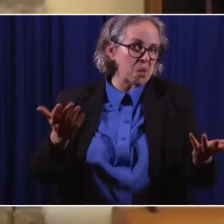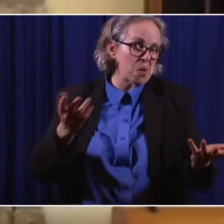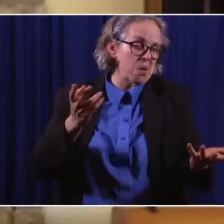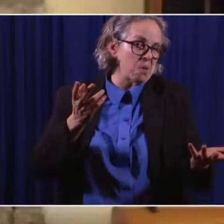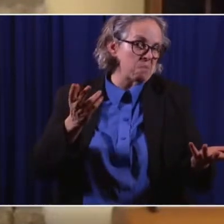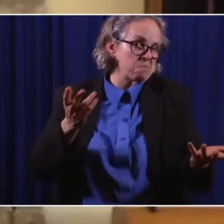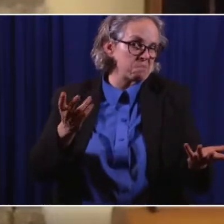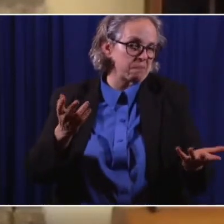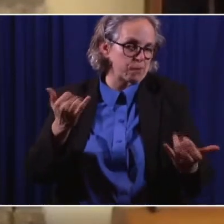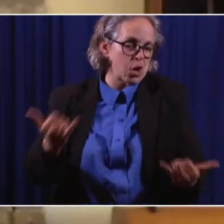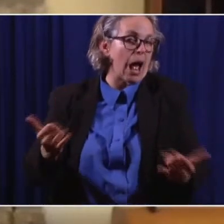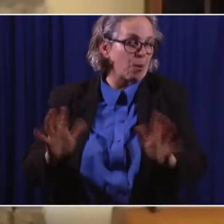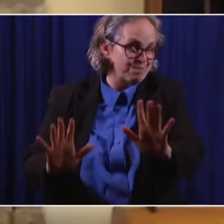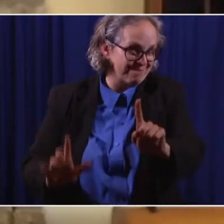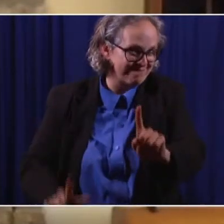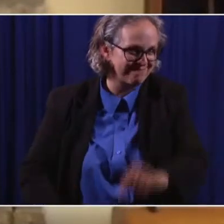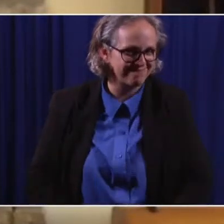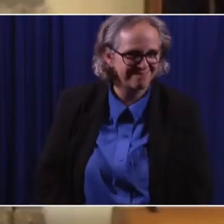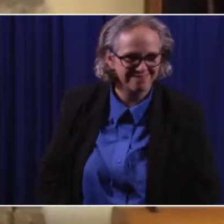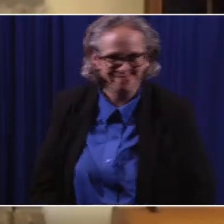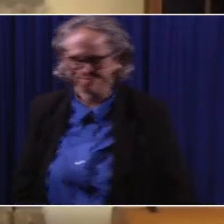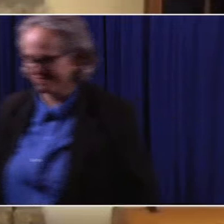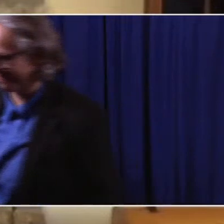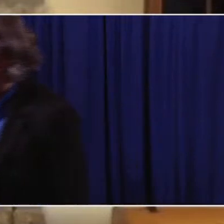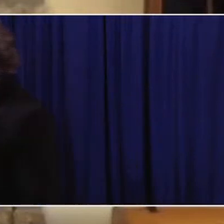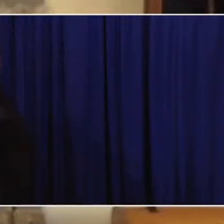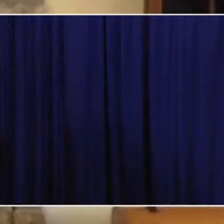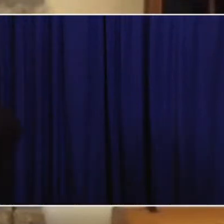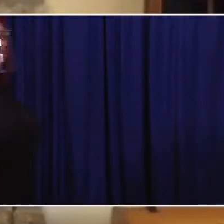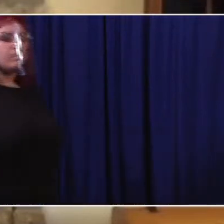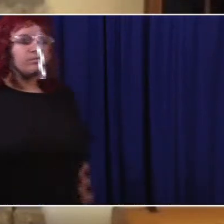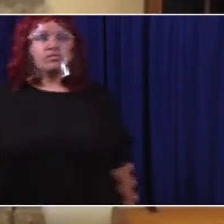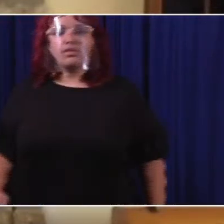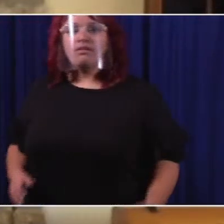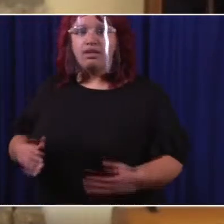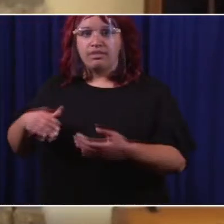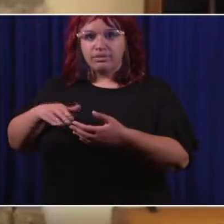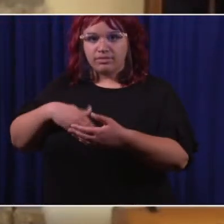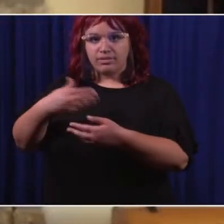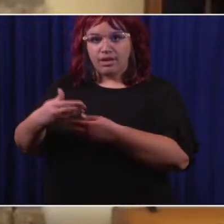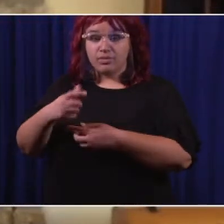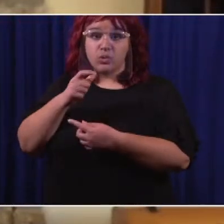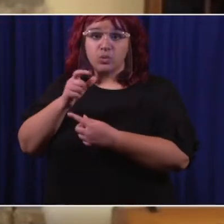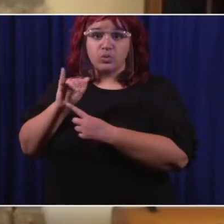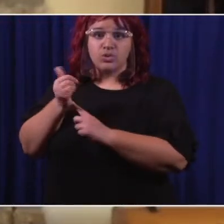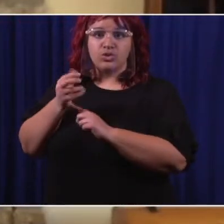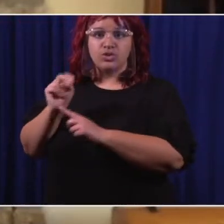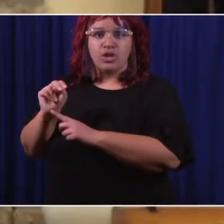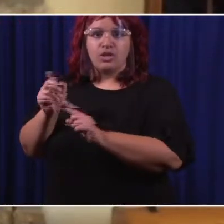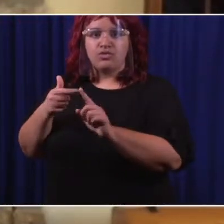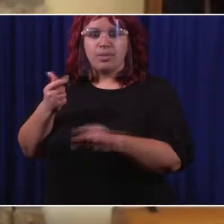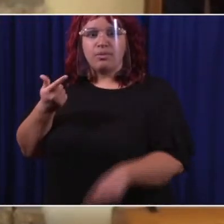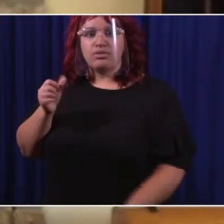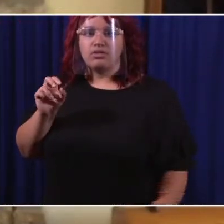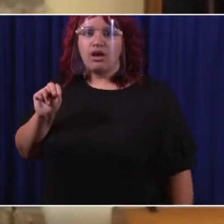of. Next question is from John Reed at Gongor News Service. Good afternoon, Governor.